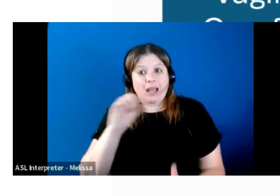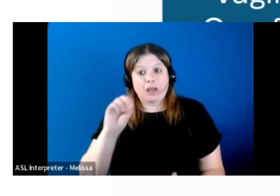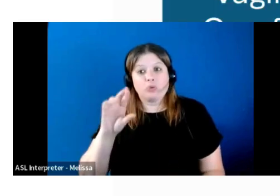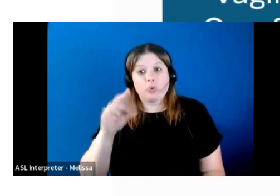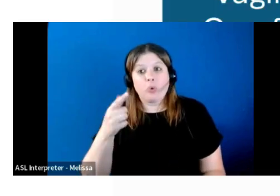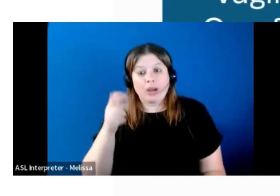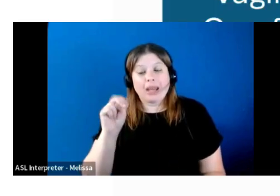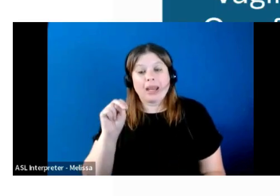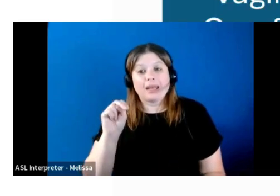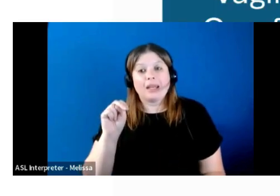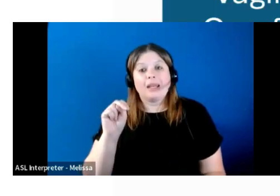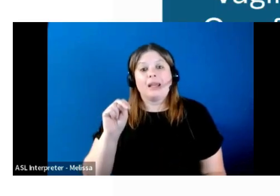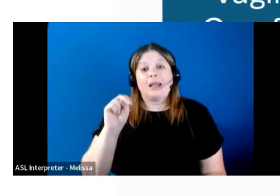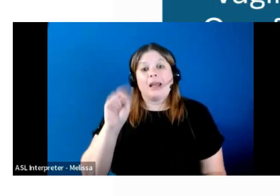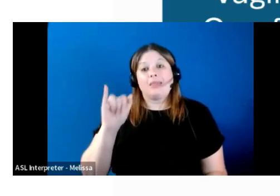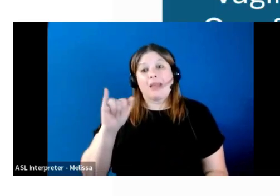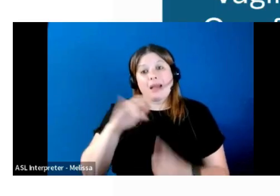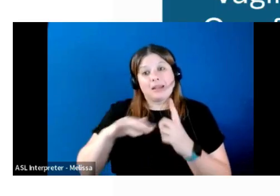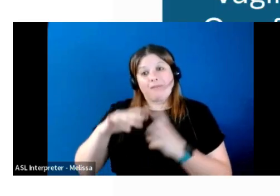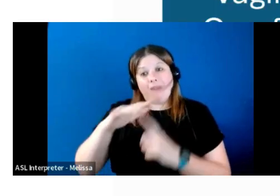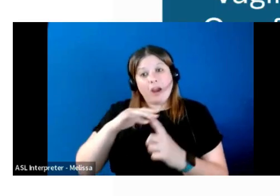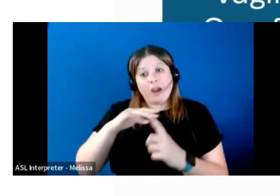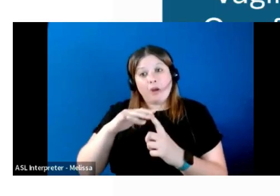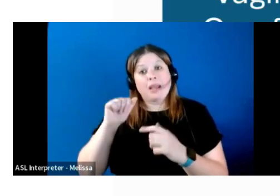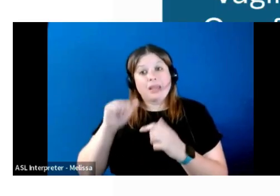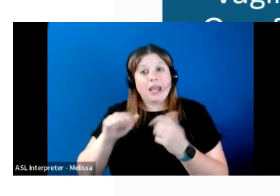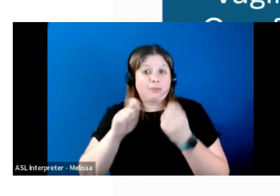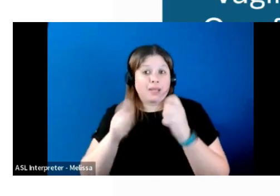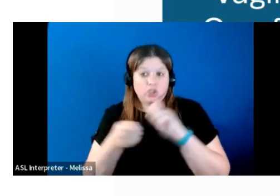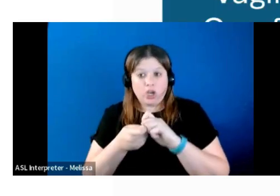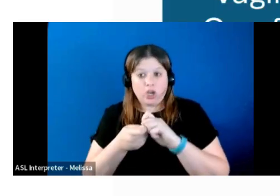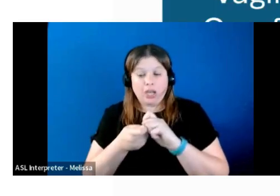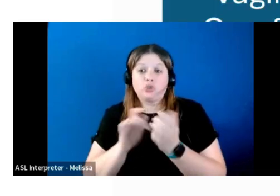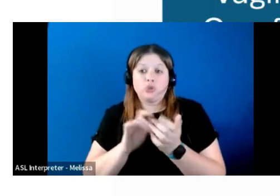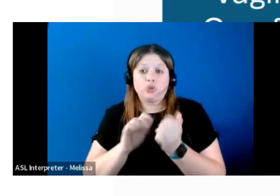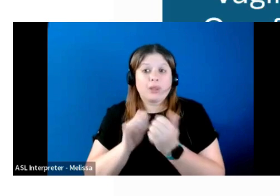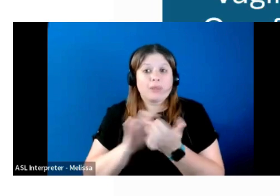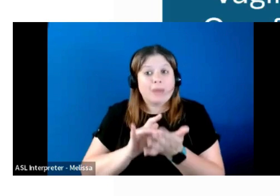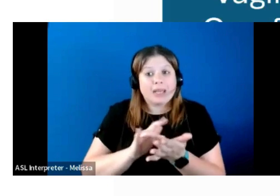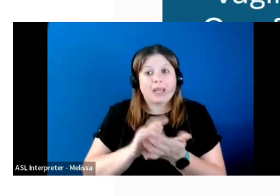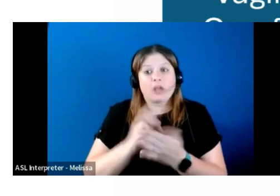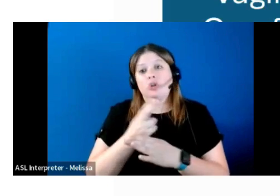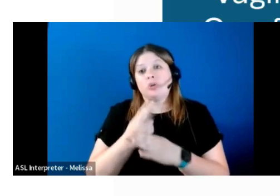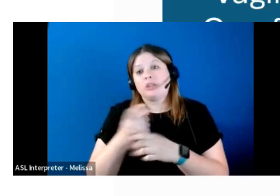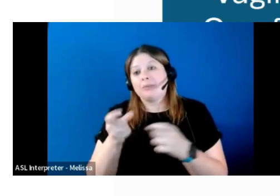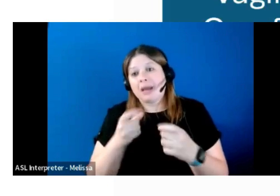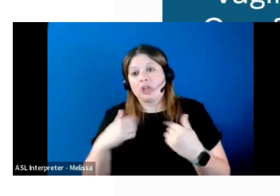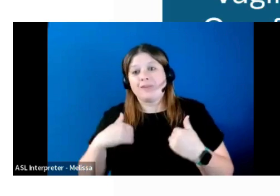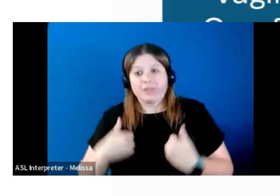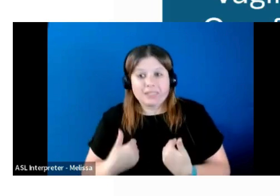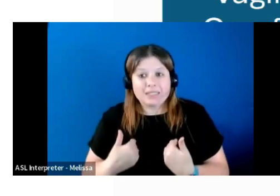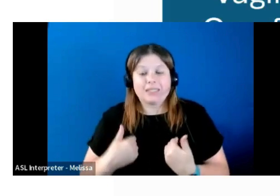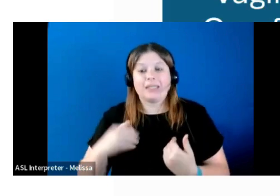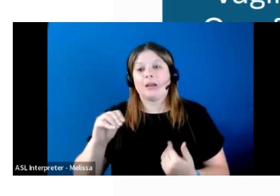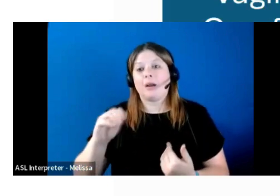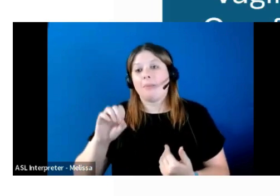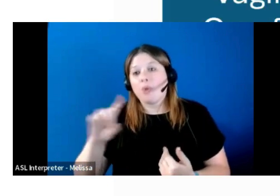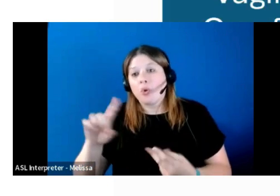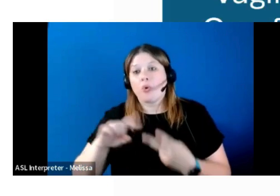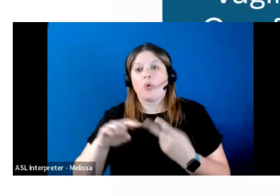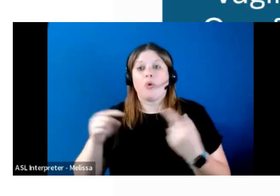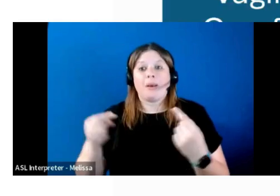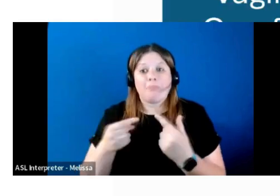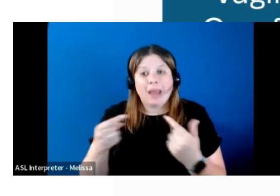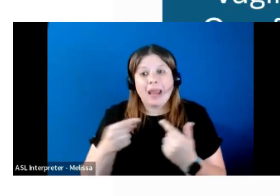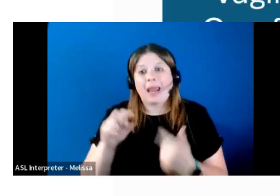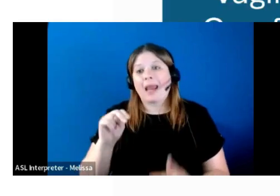environment can be changed by medications used to manage fatigue, mood, pain, neuropathy.